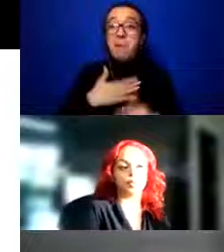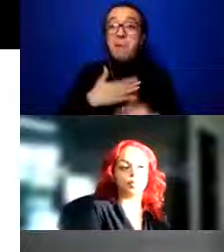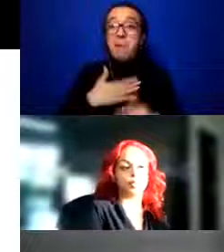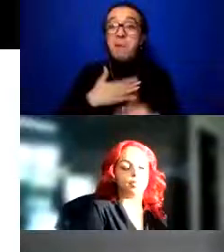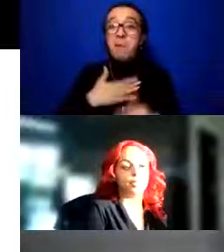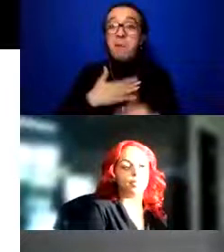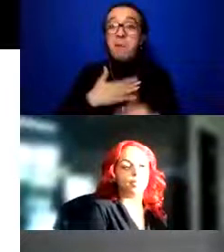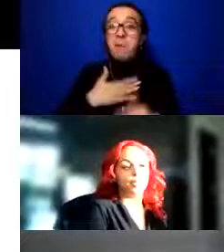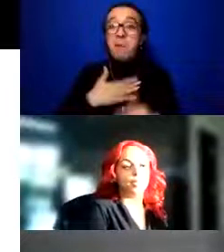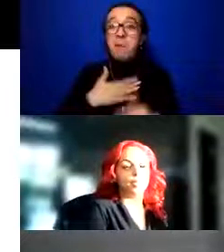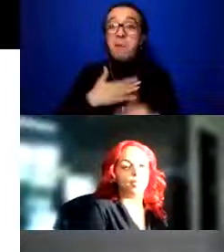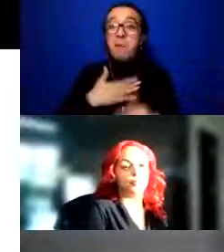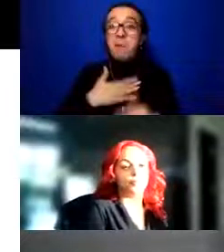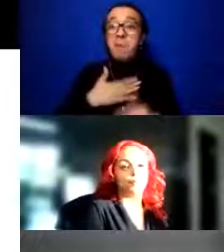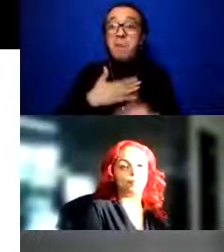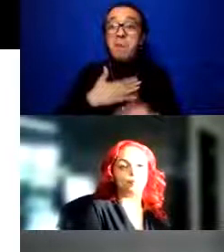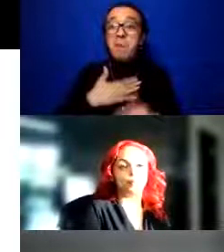with the